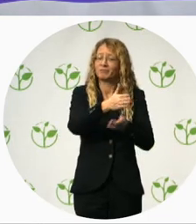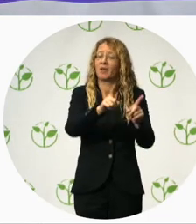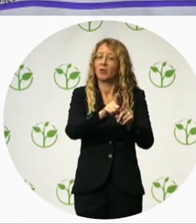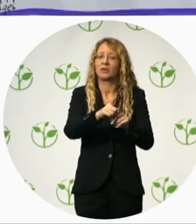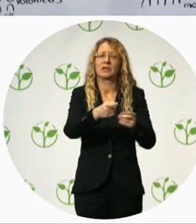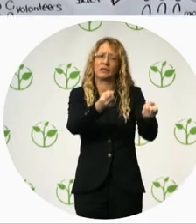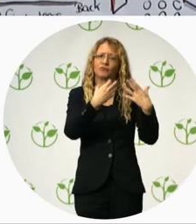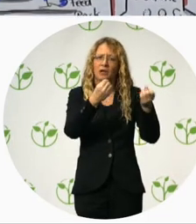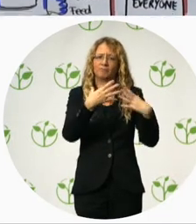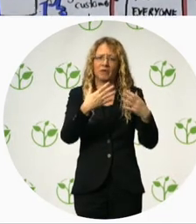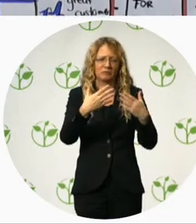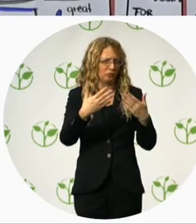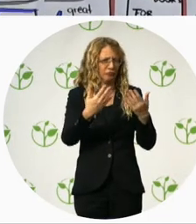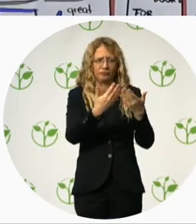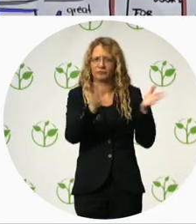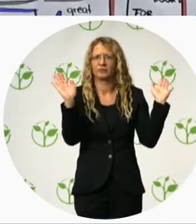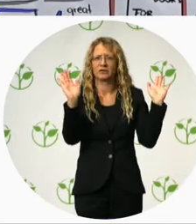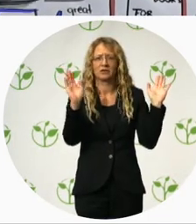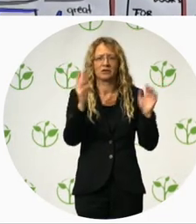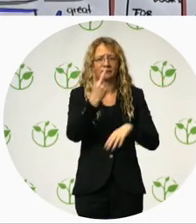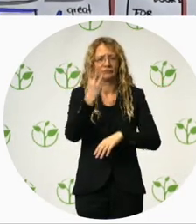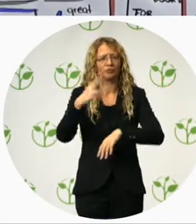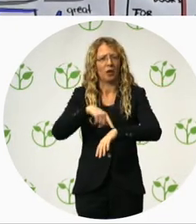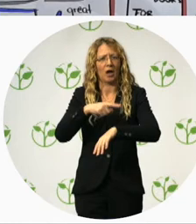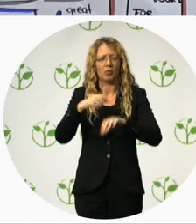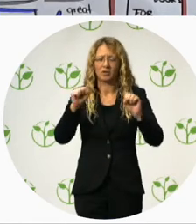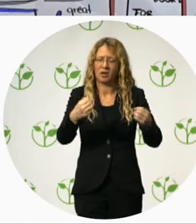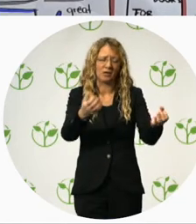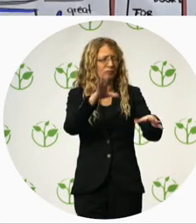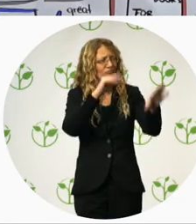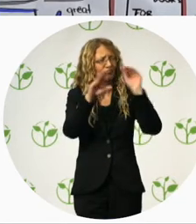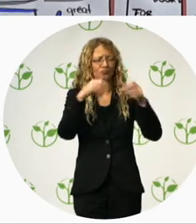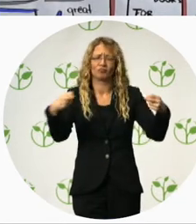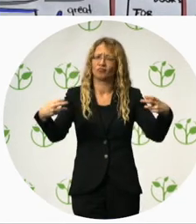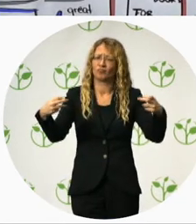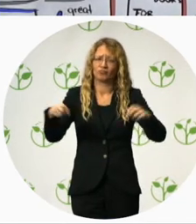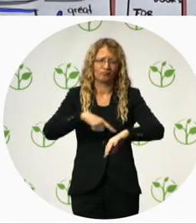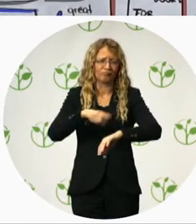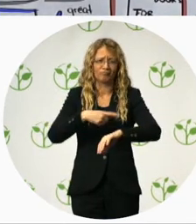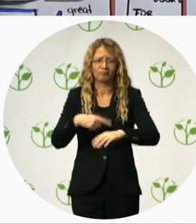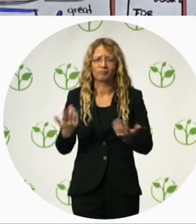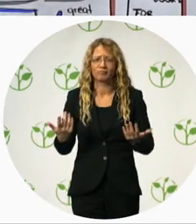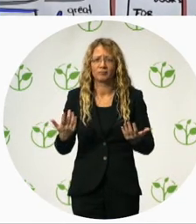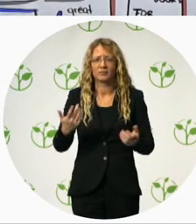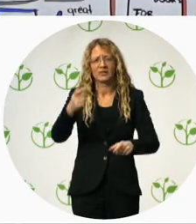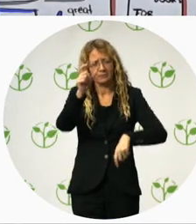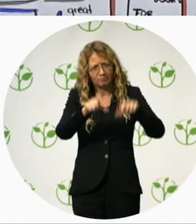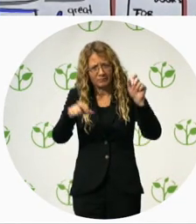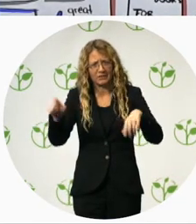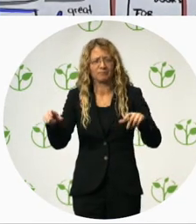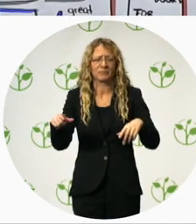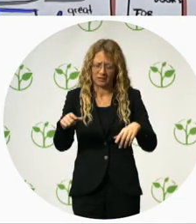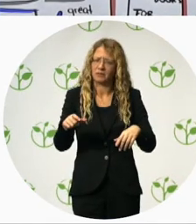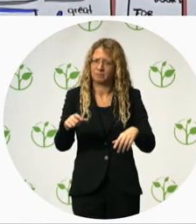video captioning, and then people are serviced to get the information they need. And it's also information for